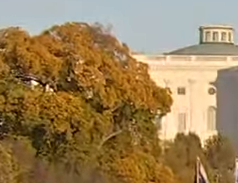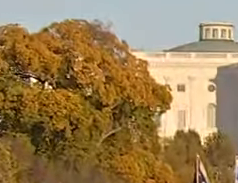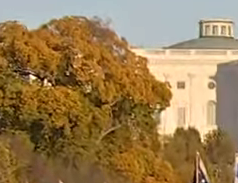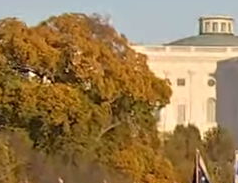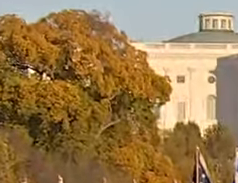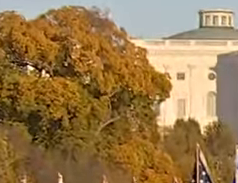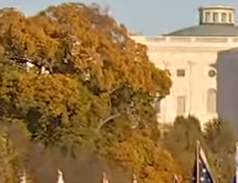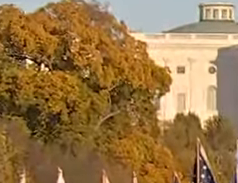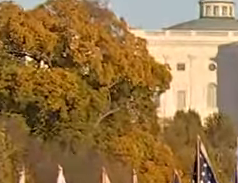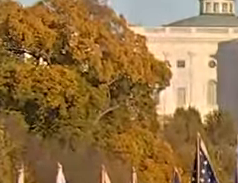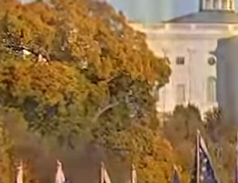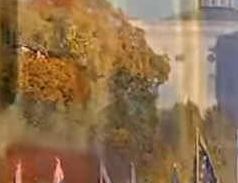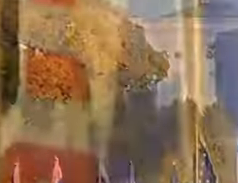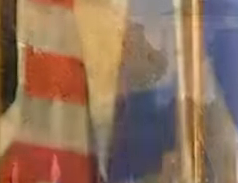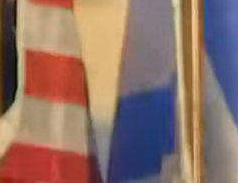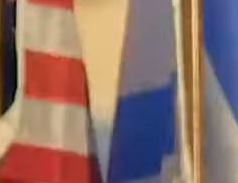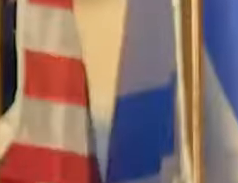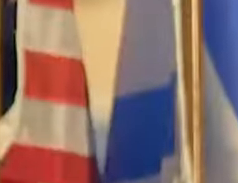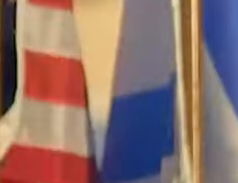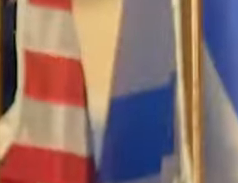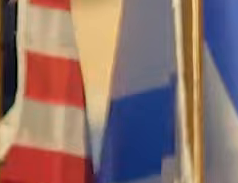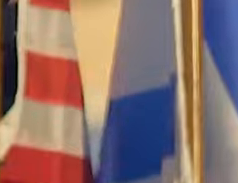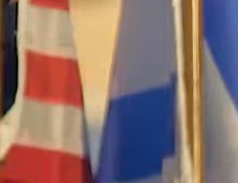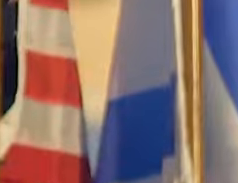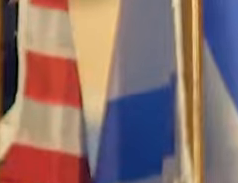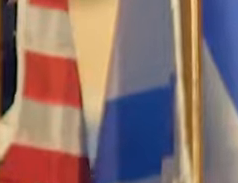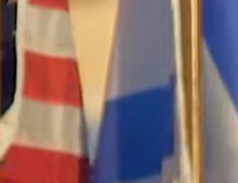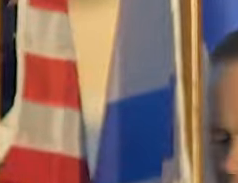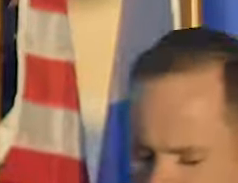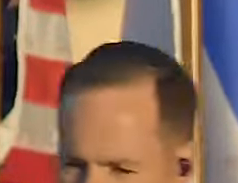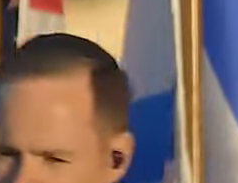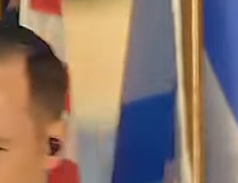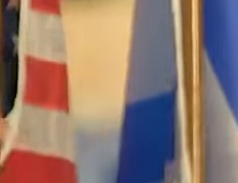Time for Ishay Ribo and Omer Adam.